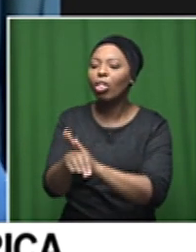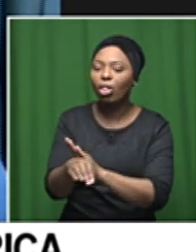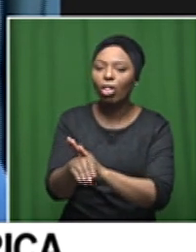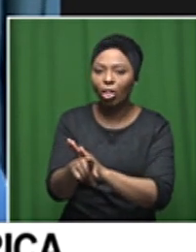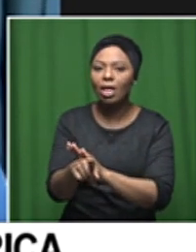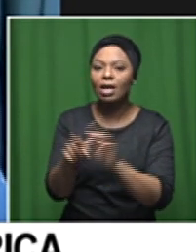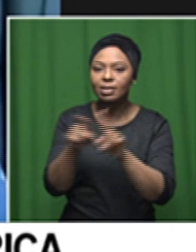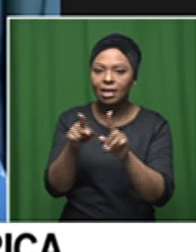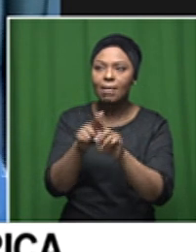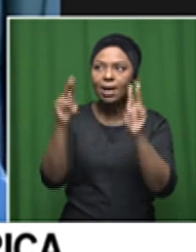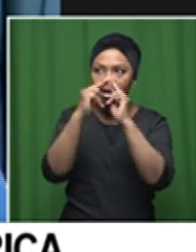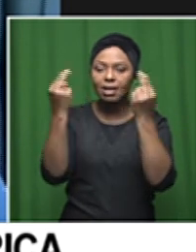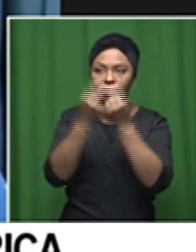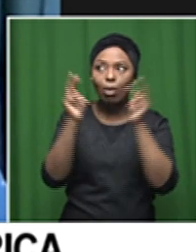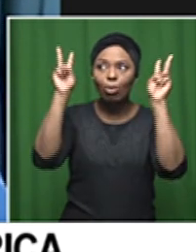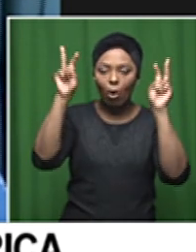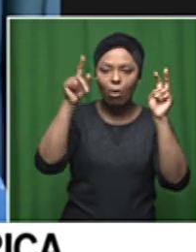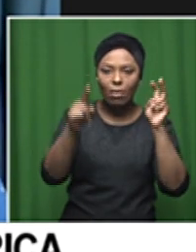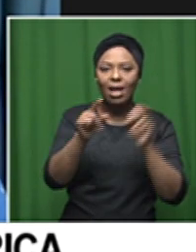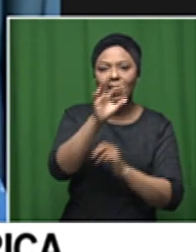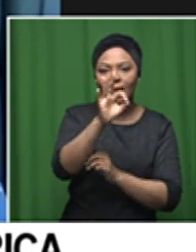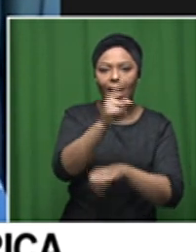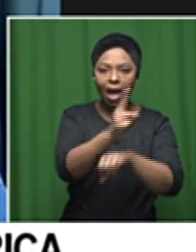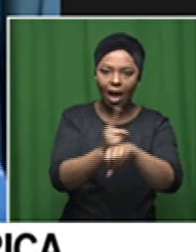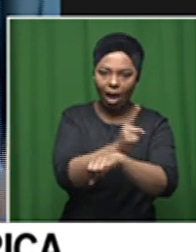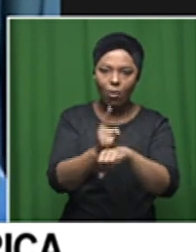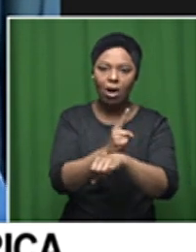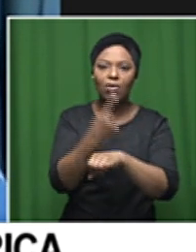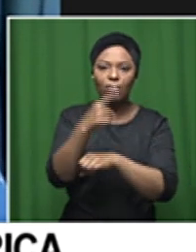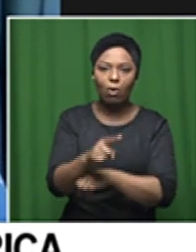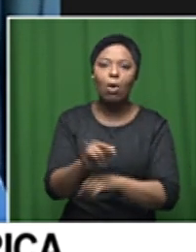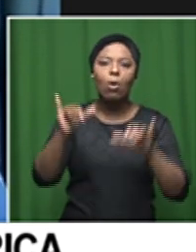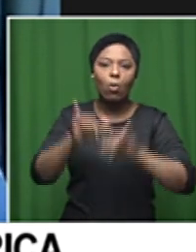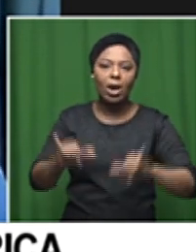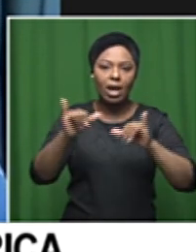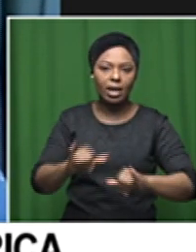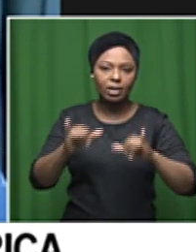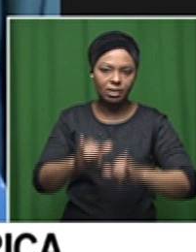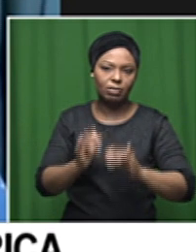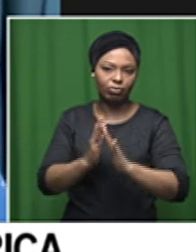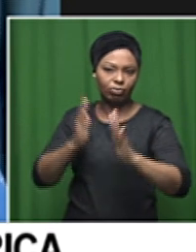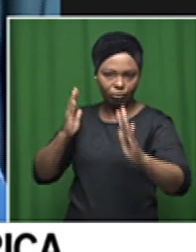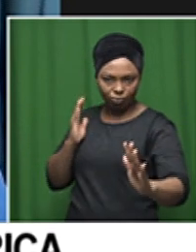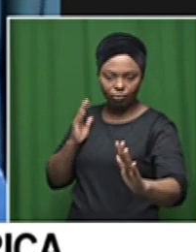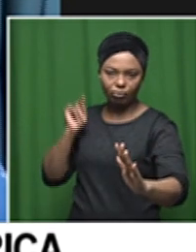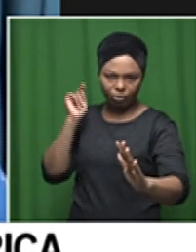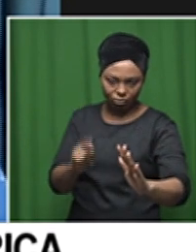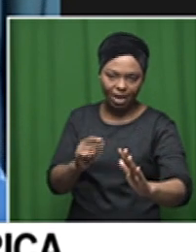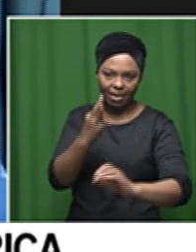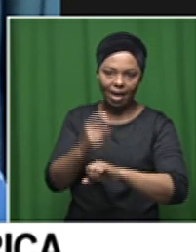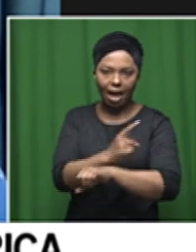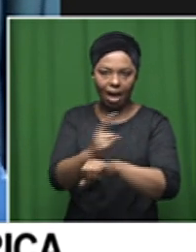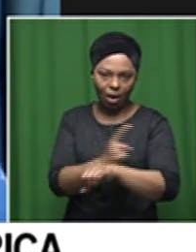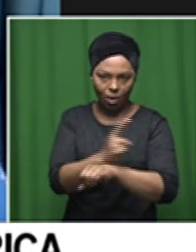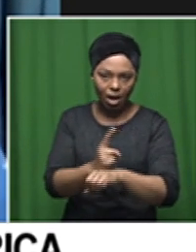national norm, it's a maximum of 3 hours for waiting period on the queue. And each time I